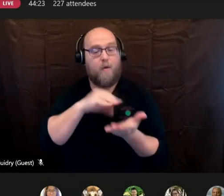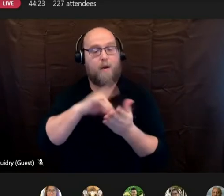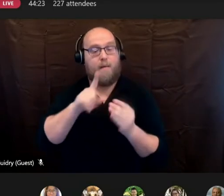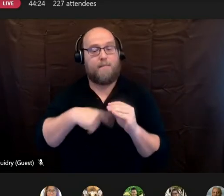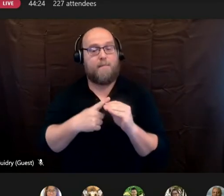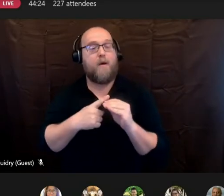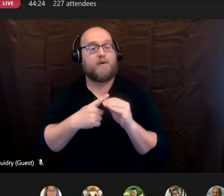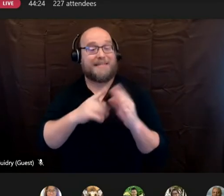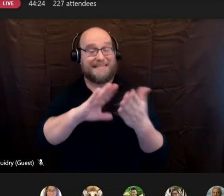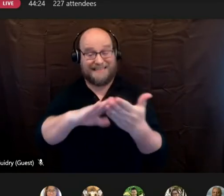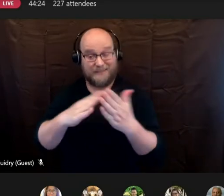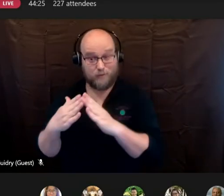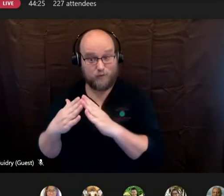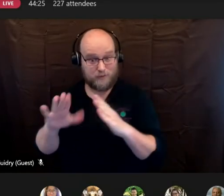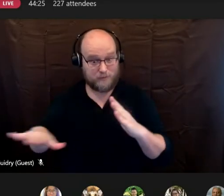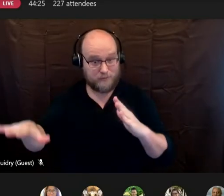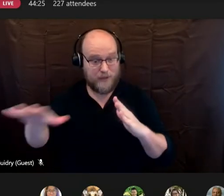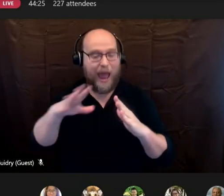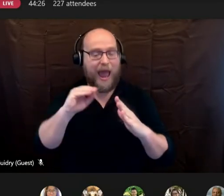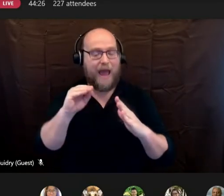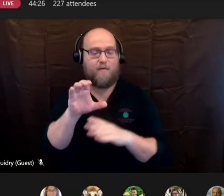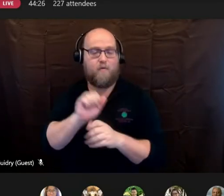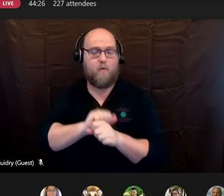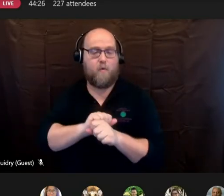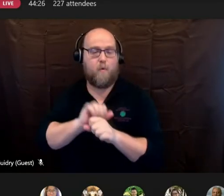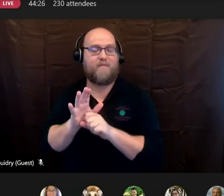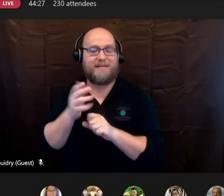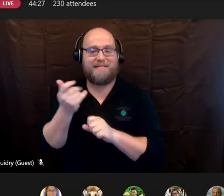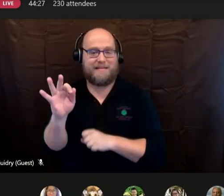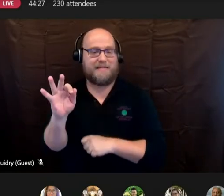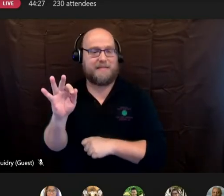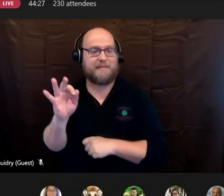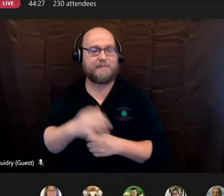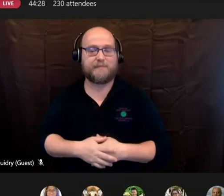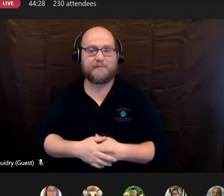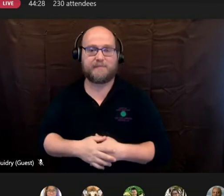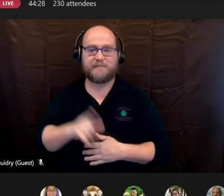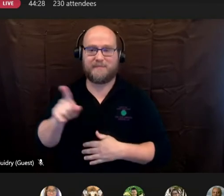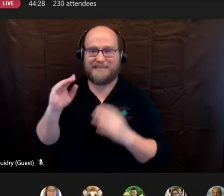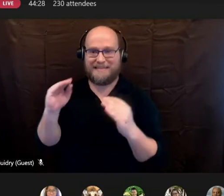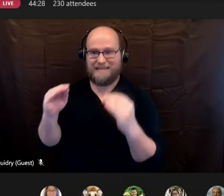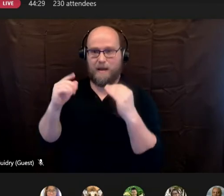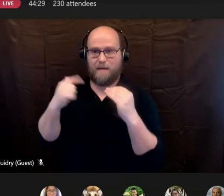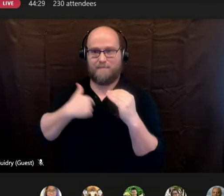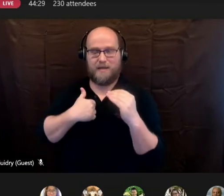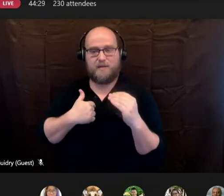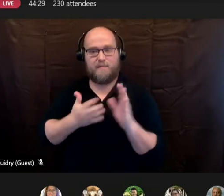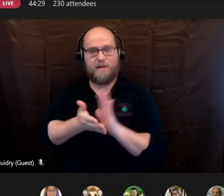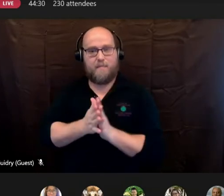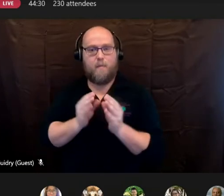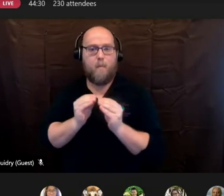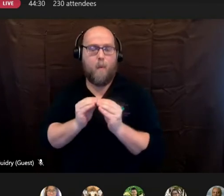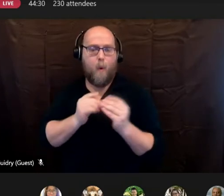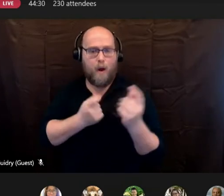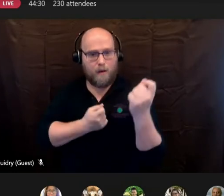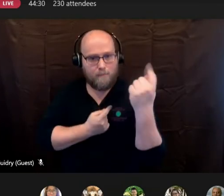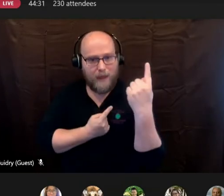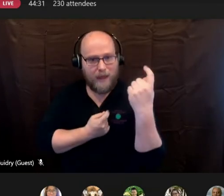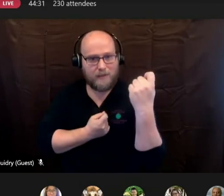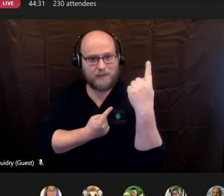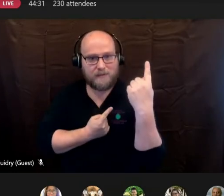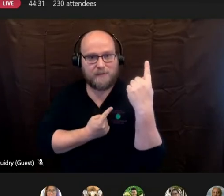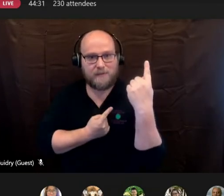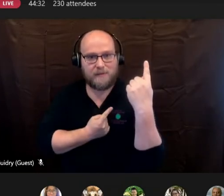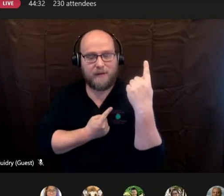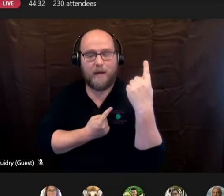COVID-19. COVID-19 has taught me to be more compassionate, but it has also taught me the imperative,